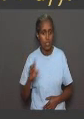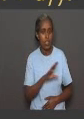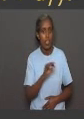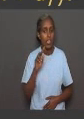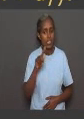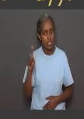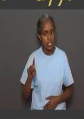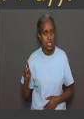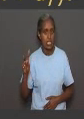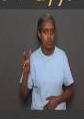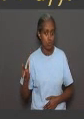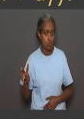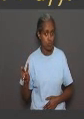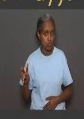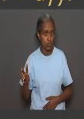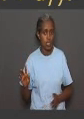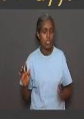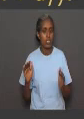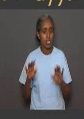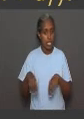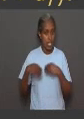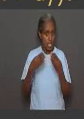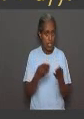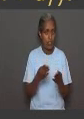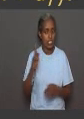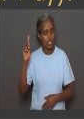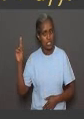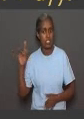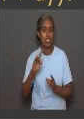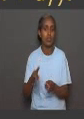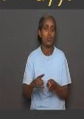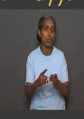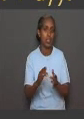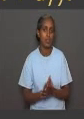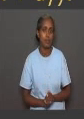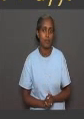and Z2 is given this way.